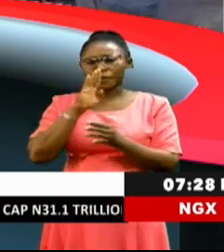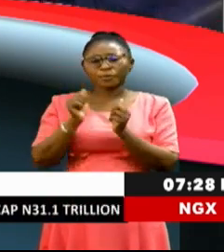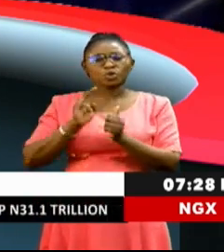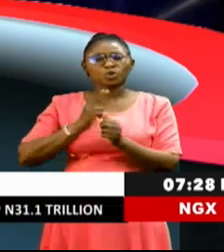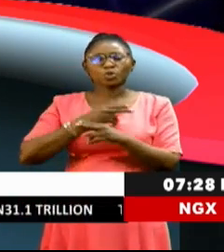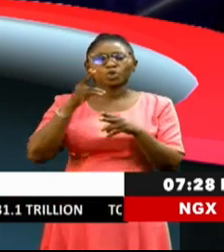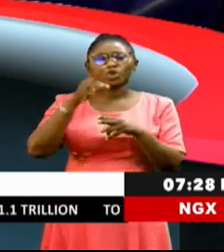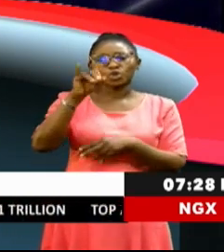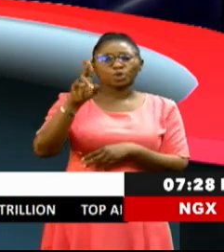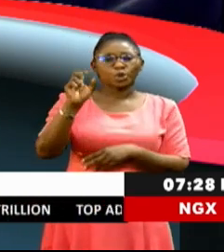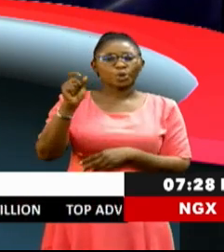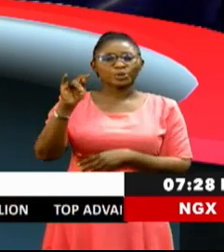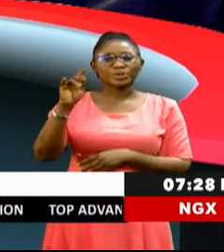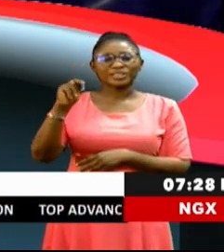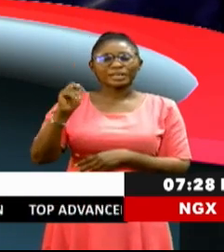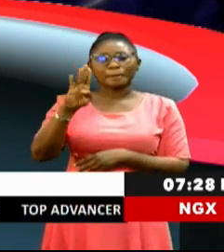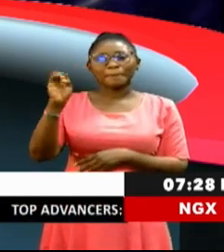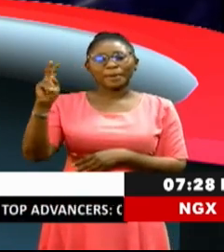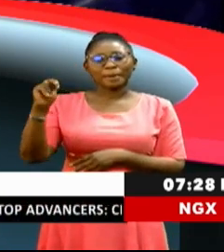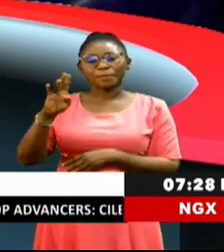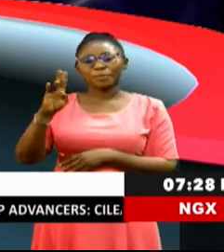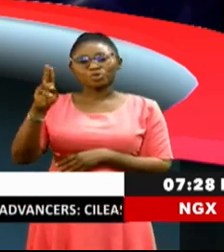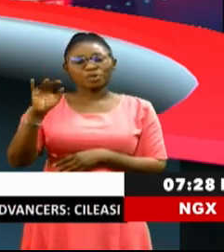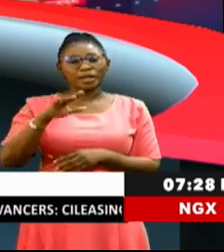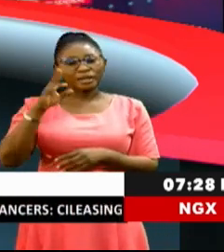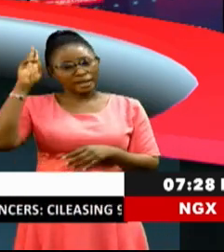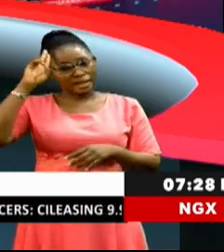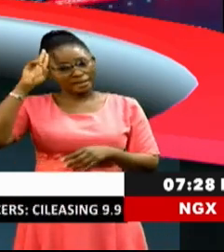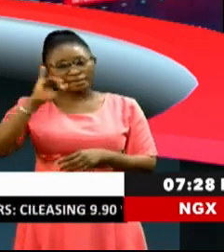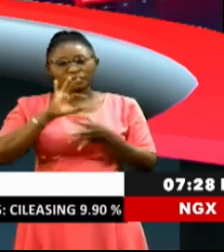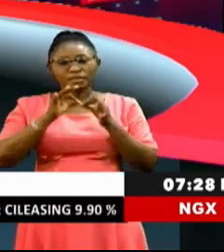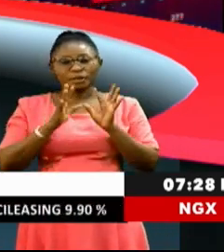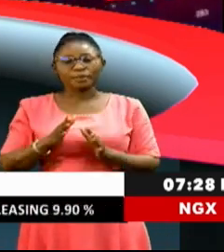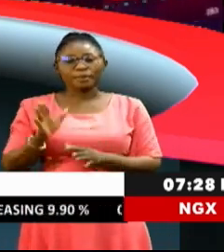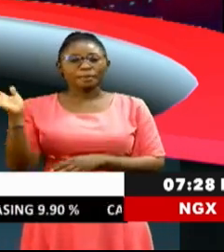Justin Bemunyi, and Anna Lyonka has been the sign language interpreter. We say bye for now.